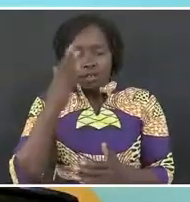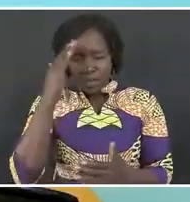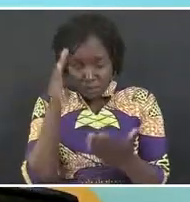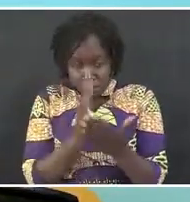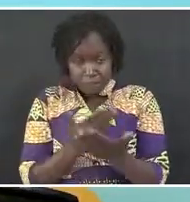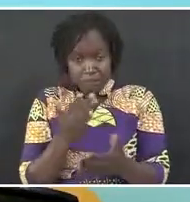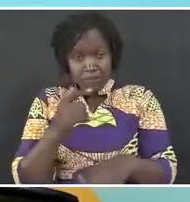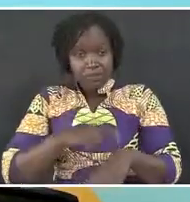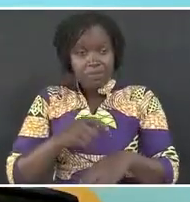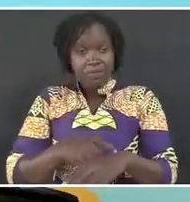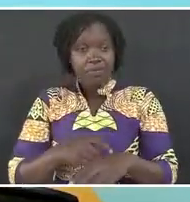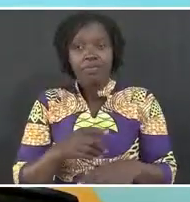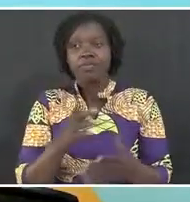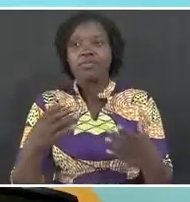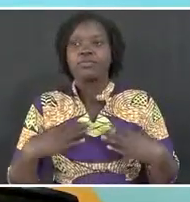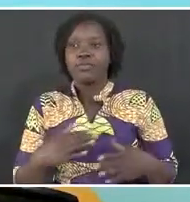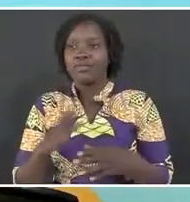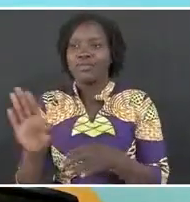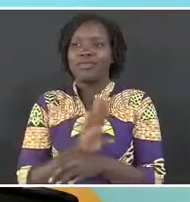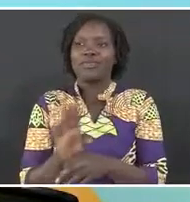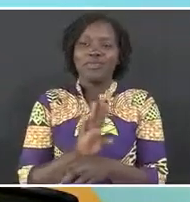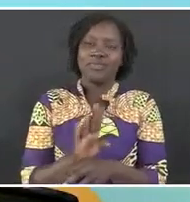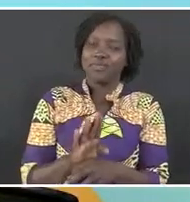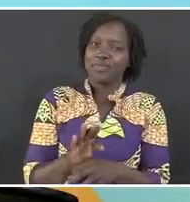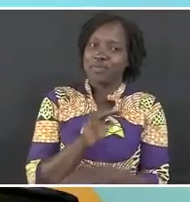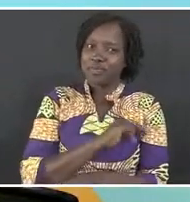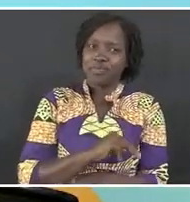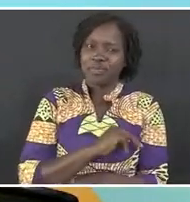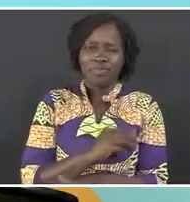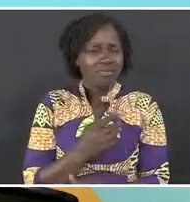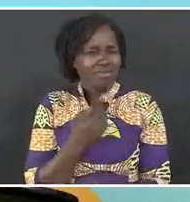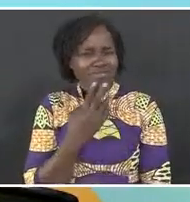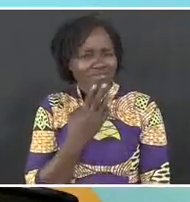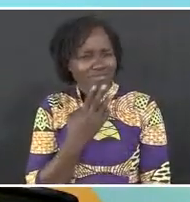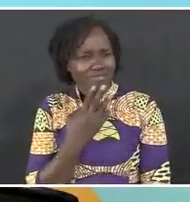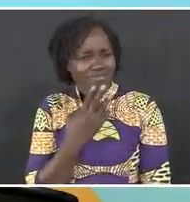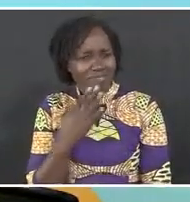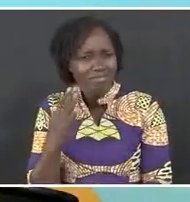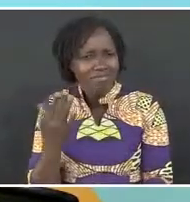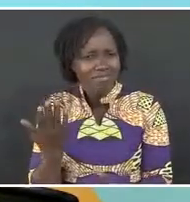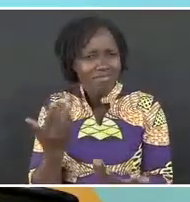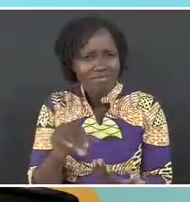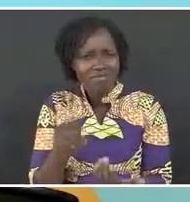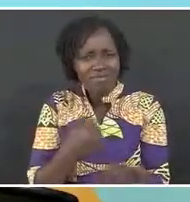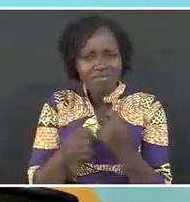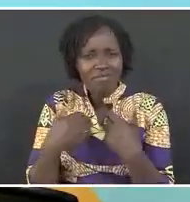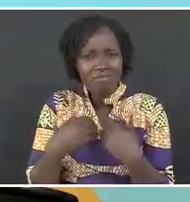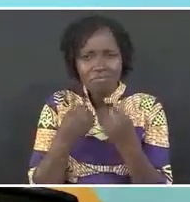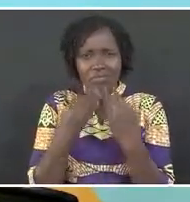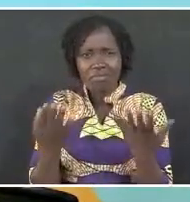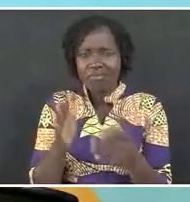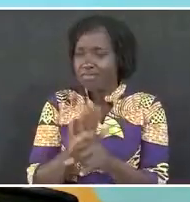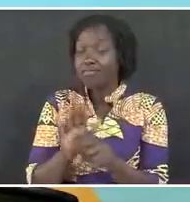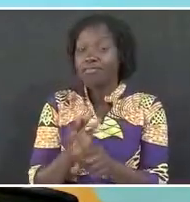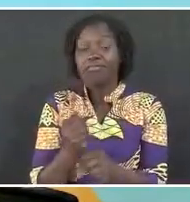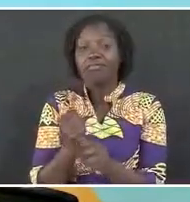we look at people who are so busy in missions and you wonder, don't they have something to do? They have a lot